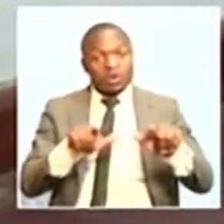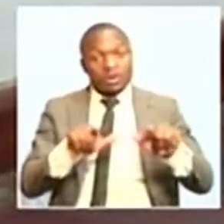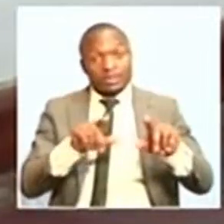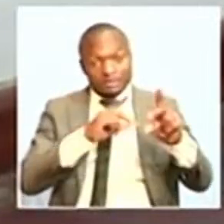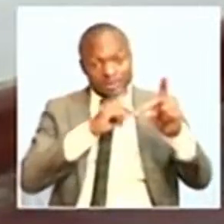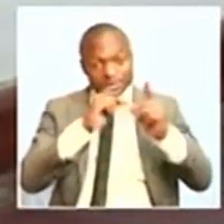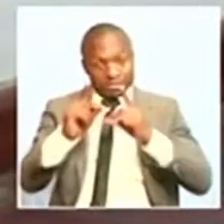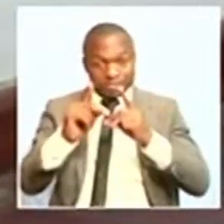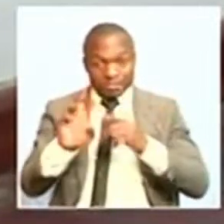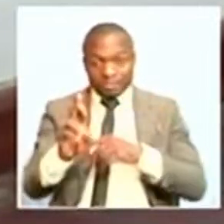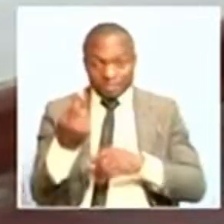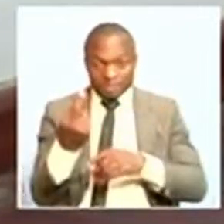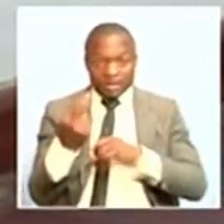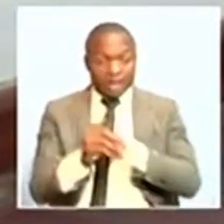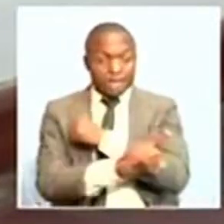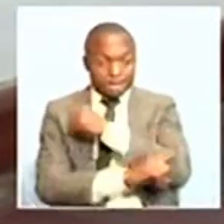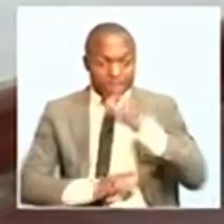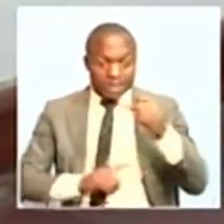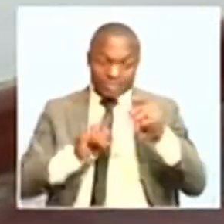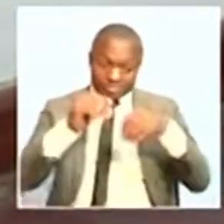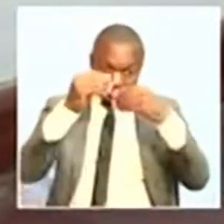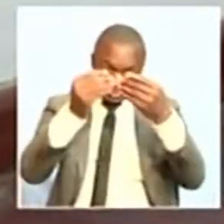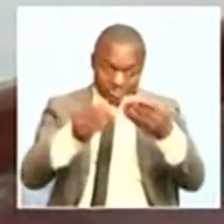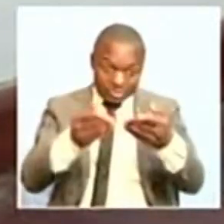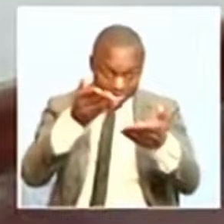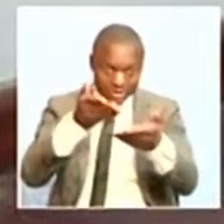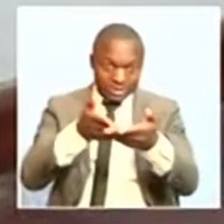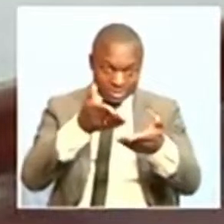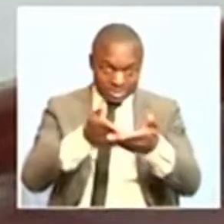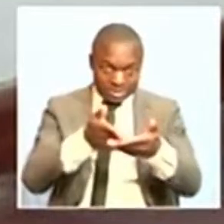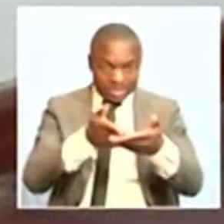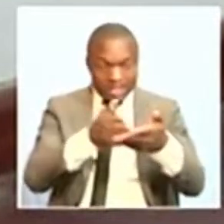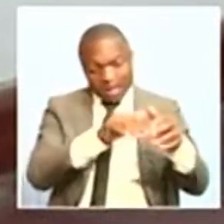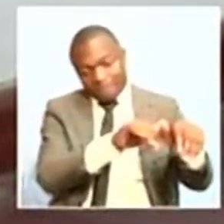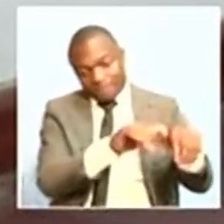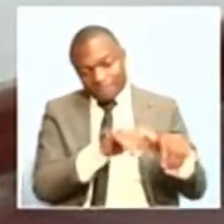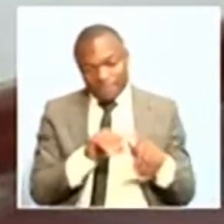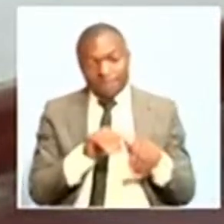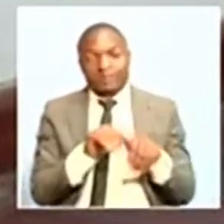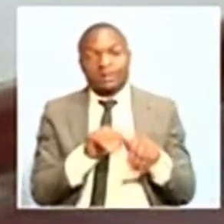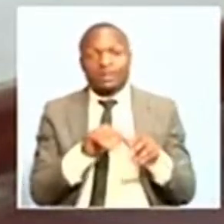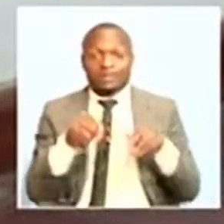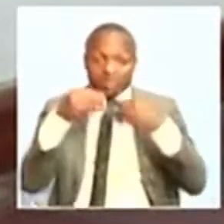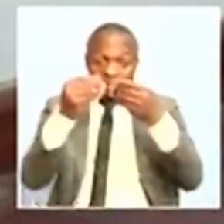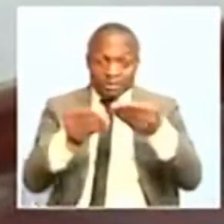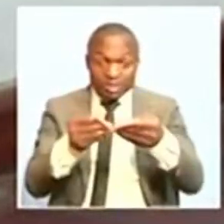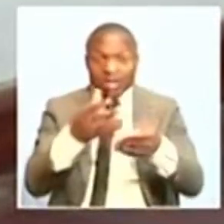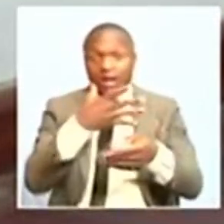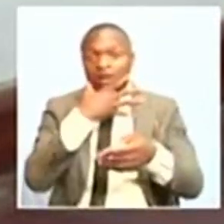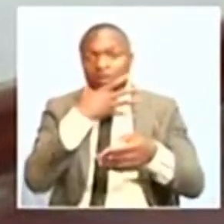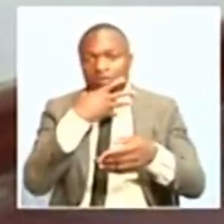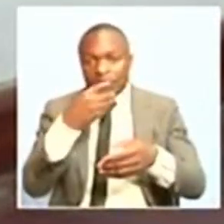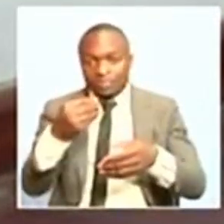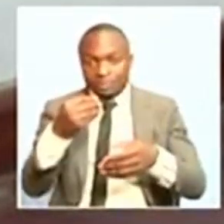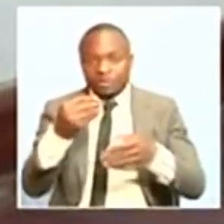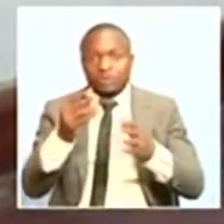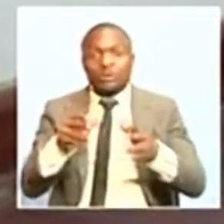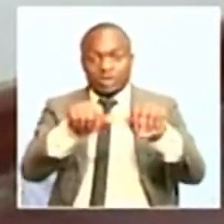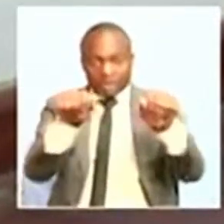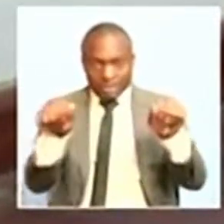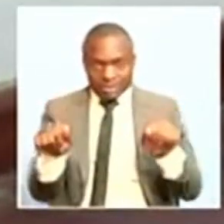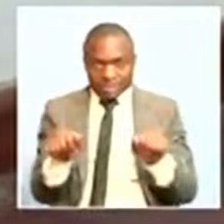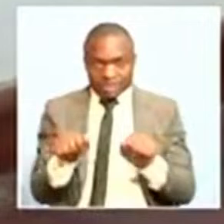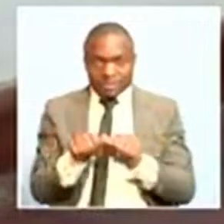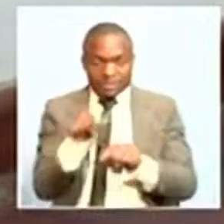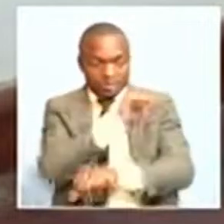return, penalties apply. So this waiver seeks to grant the Commissioner General authority to be able to